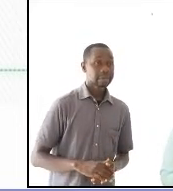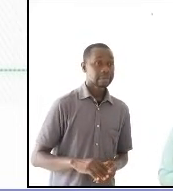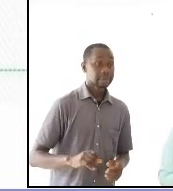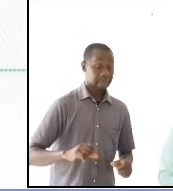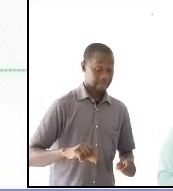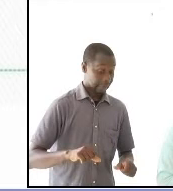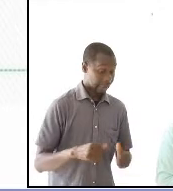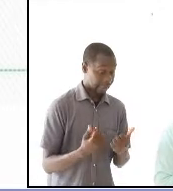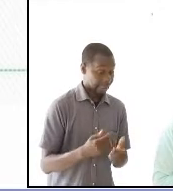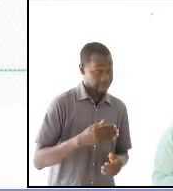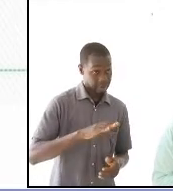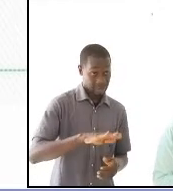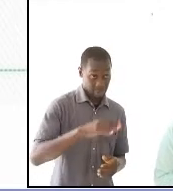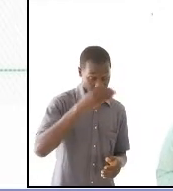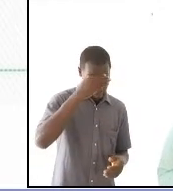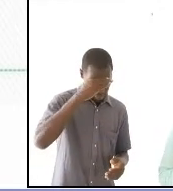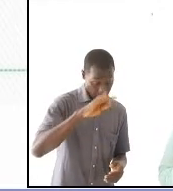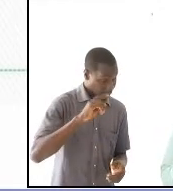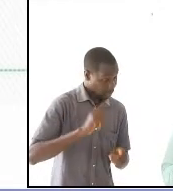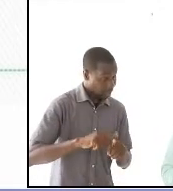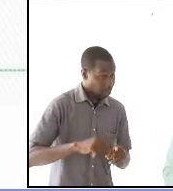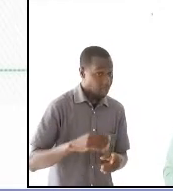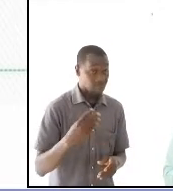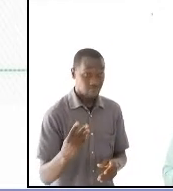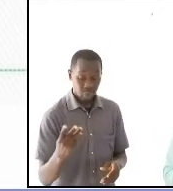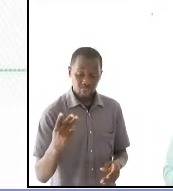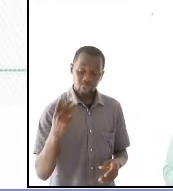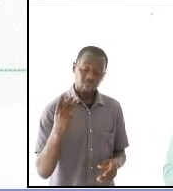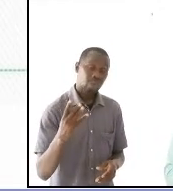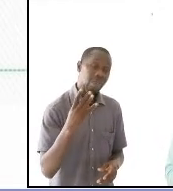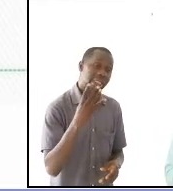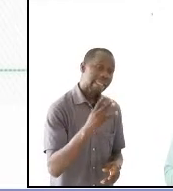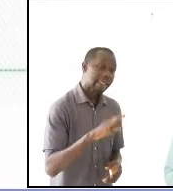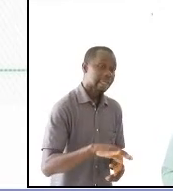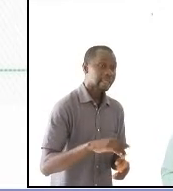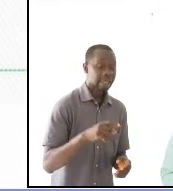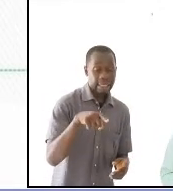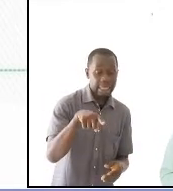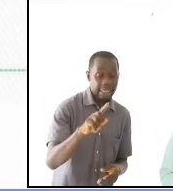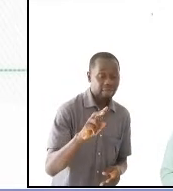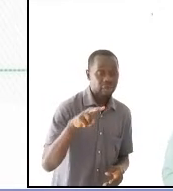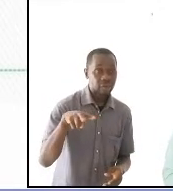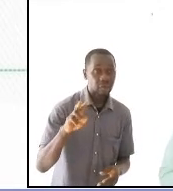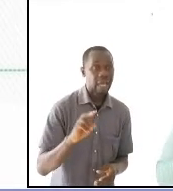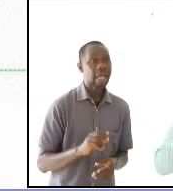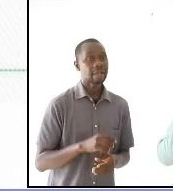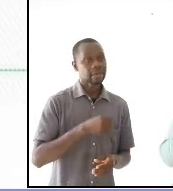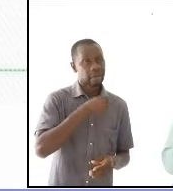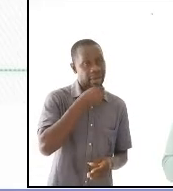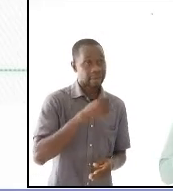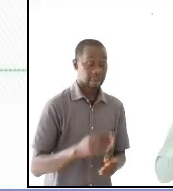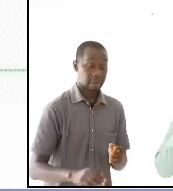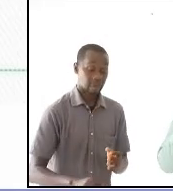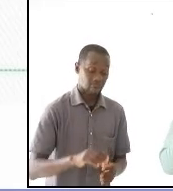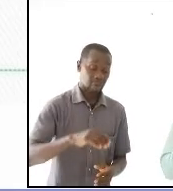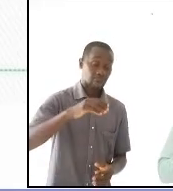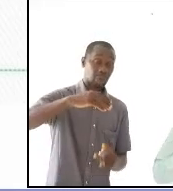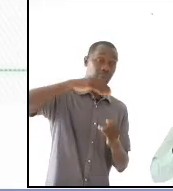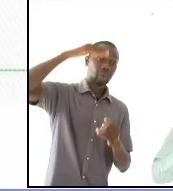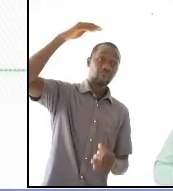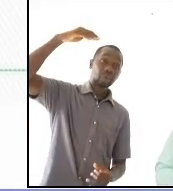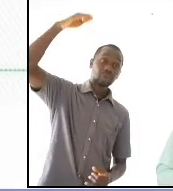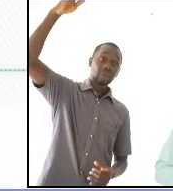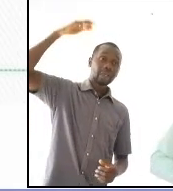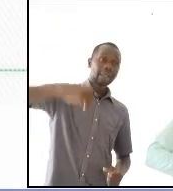the girls left them behind, but 2 to 3 years later, around the age of 11 to 12, they now take over. They grow taller, they